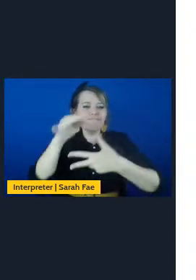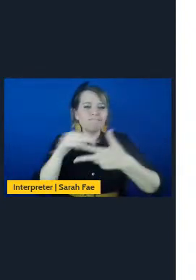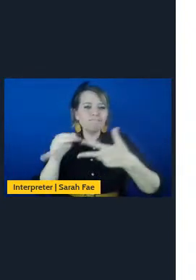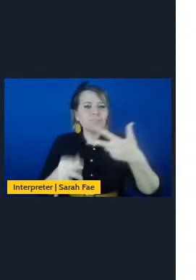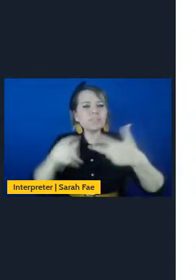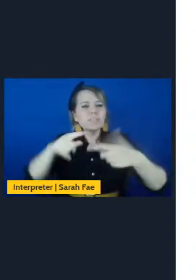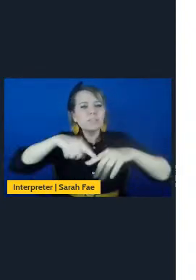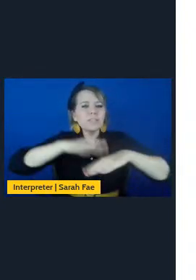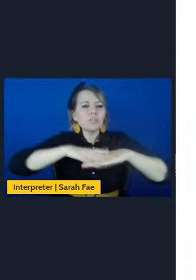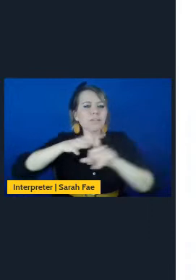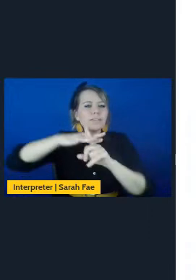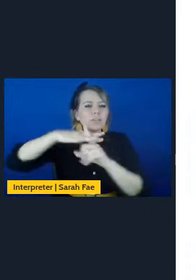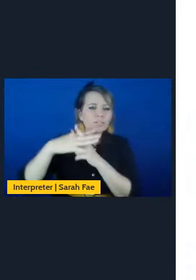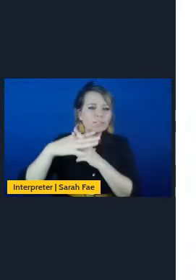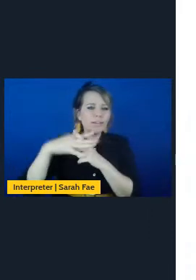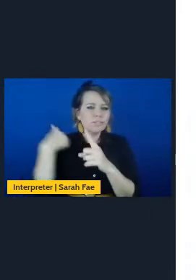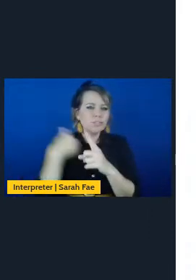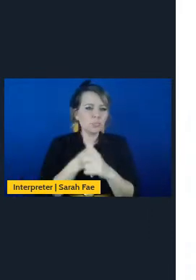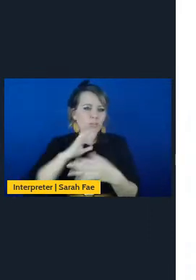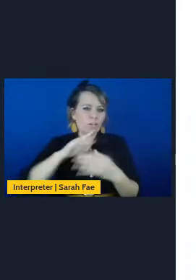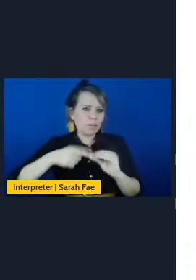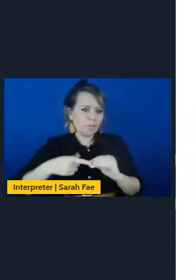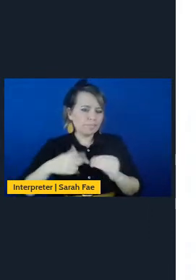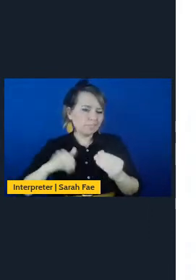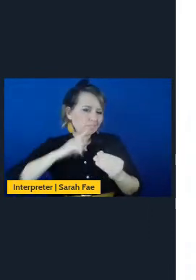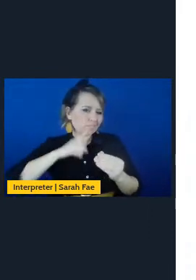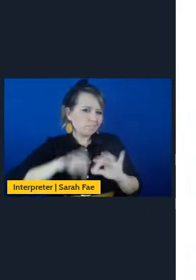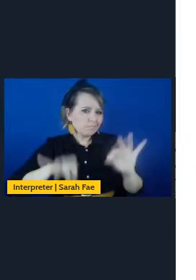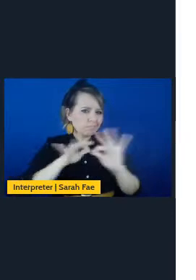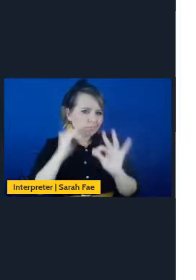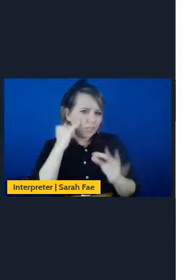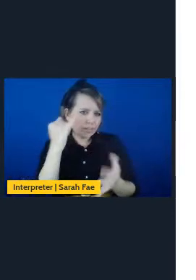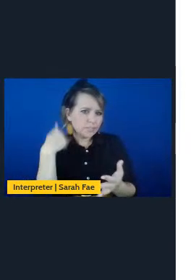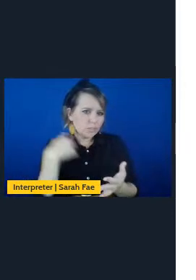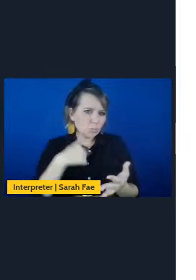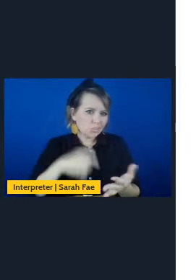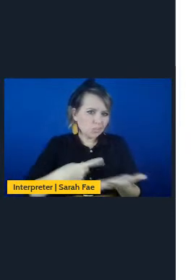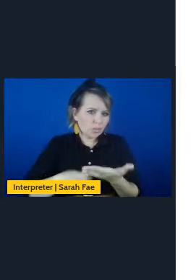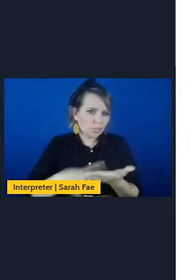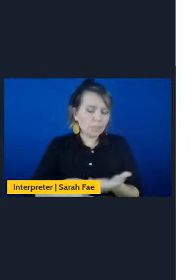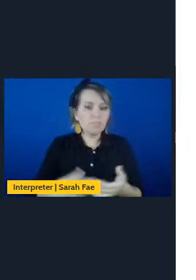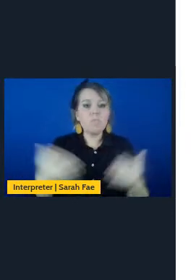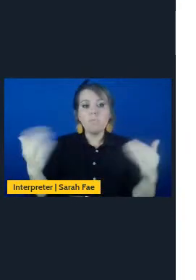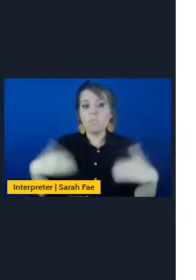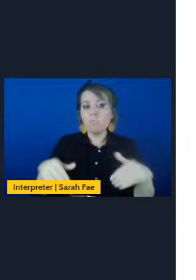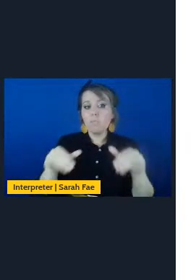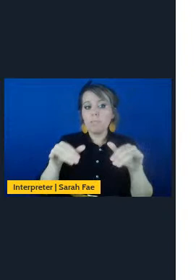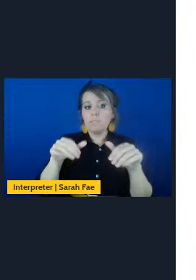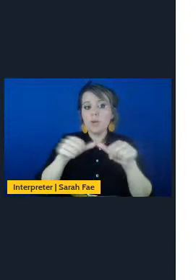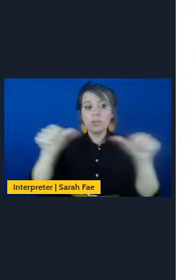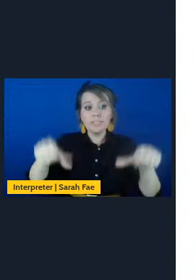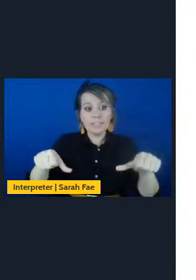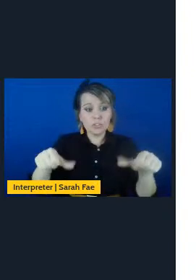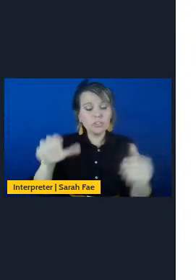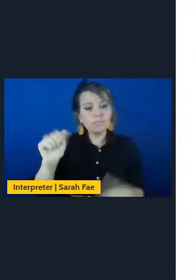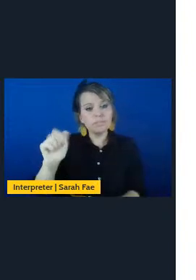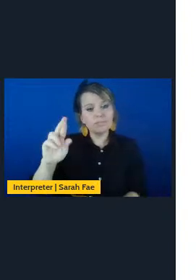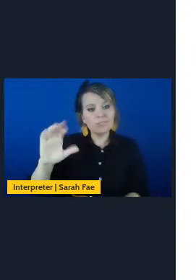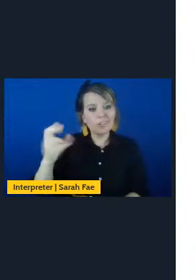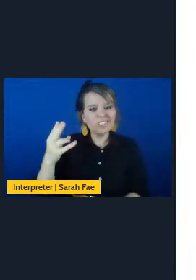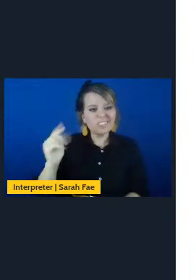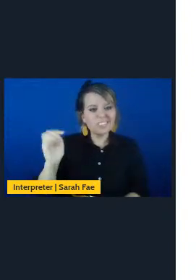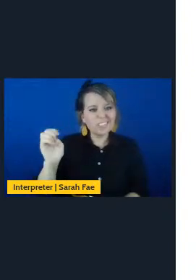context are you looking at, I think, and that's really the important notion here. Architecture is how components work